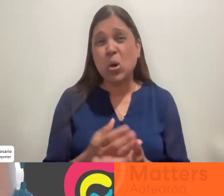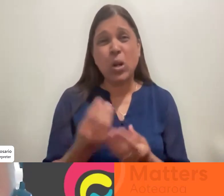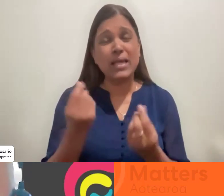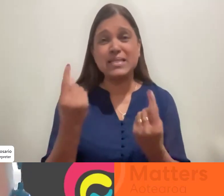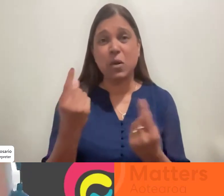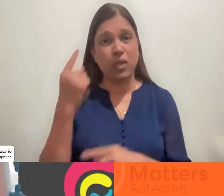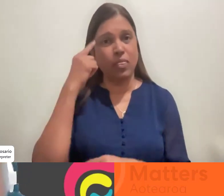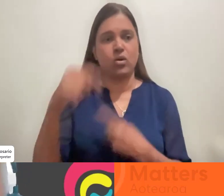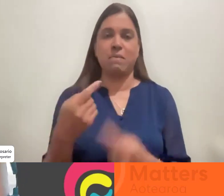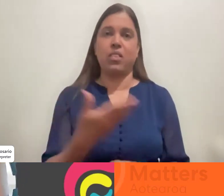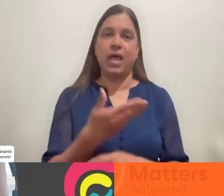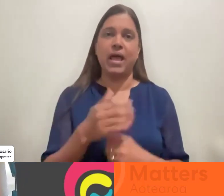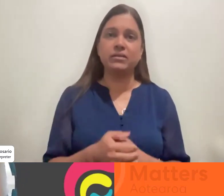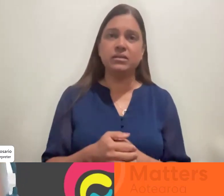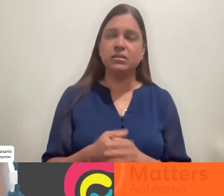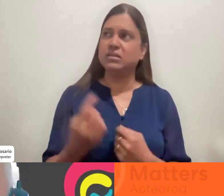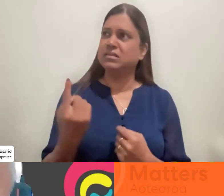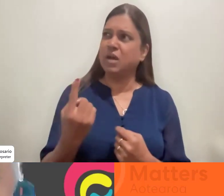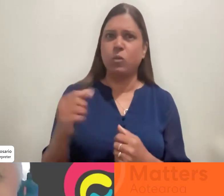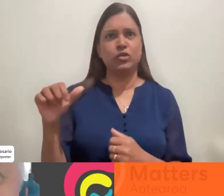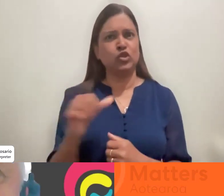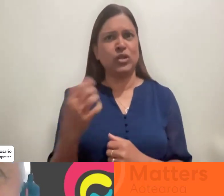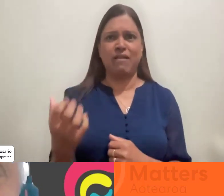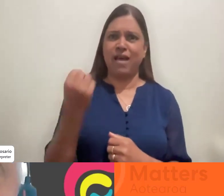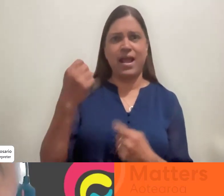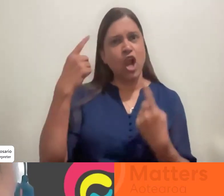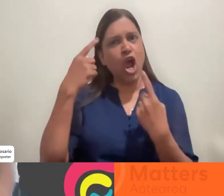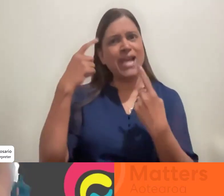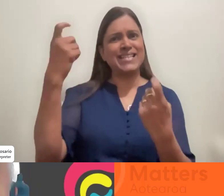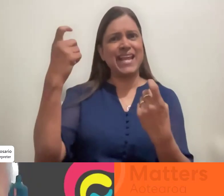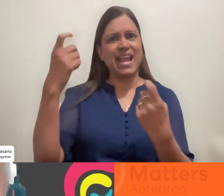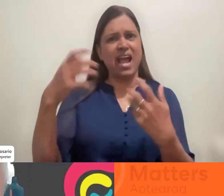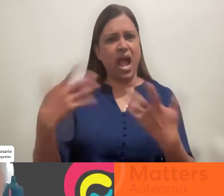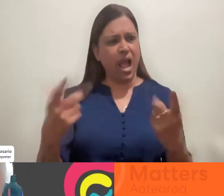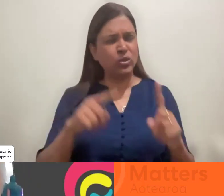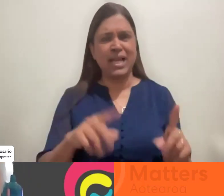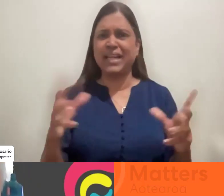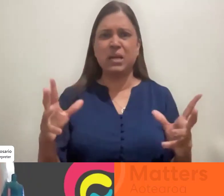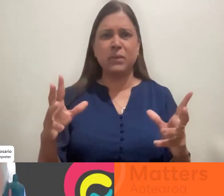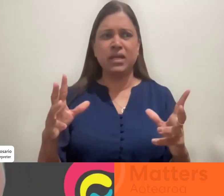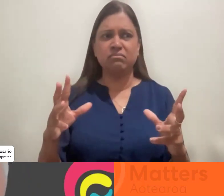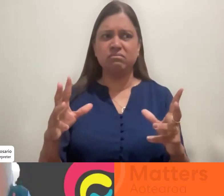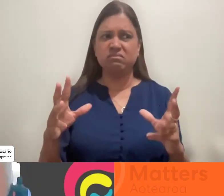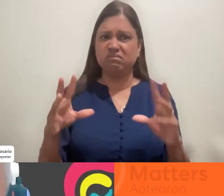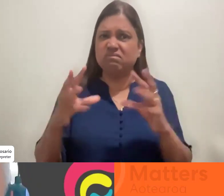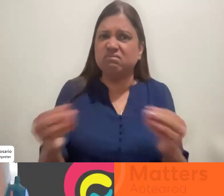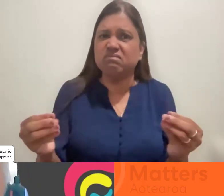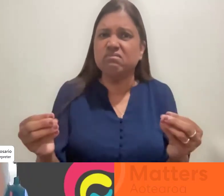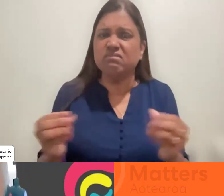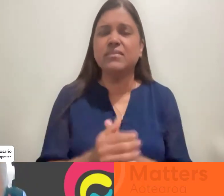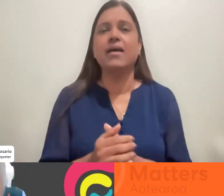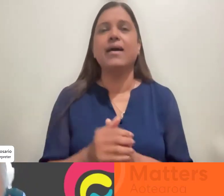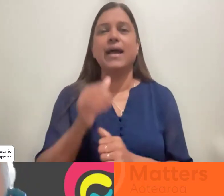someone's got some ideas as to how this sort of thing can be prevented. And if you listened